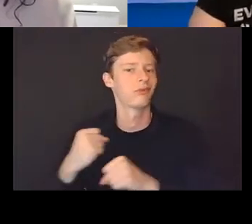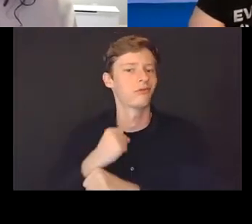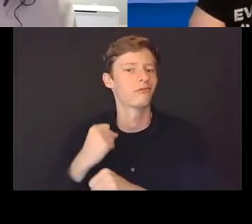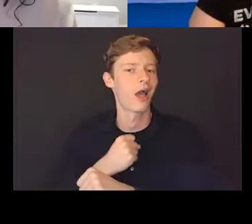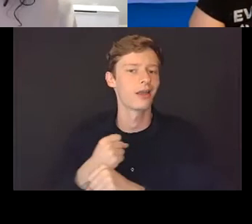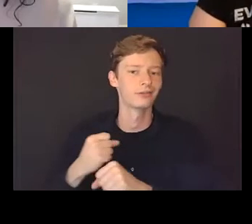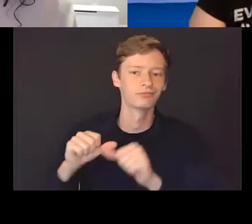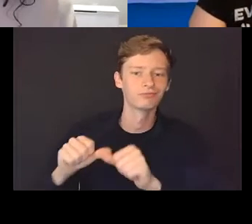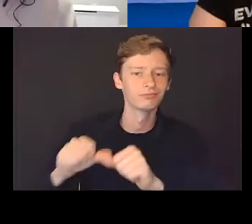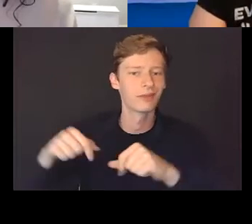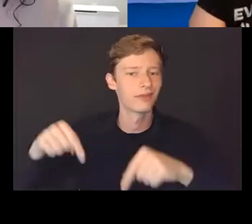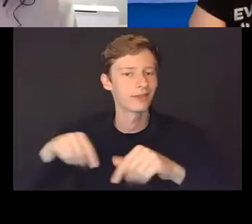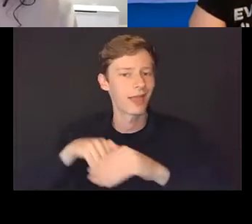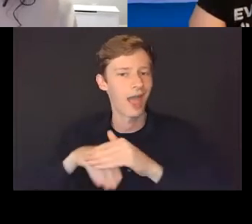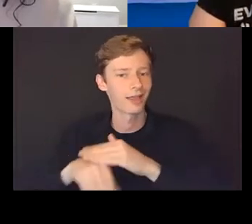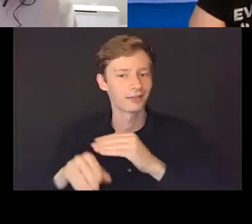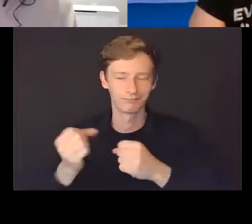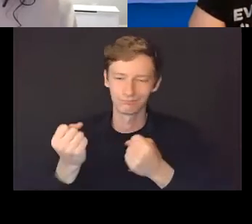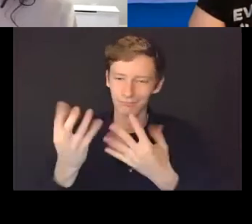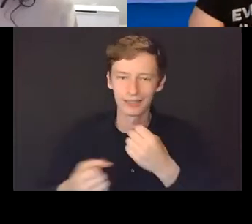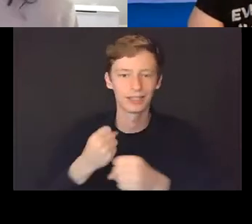for years to come. Thank you.